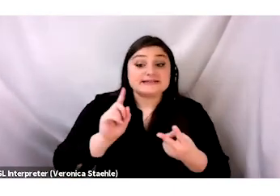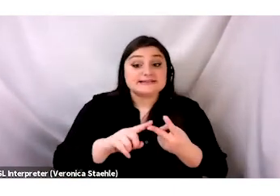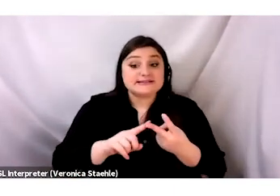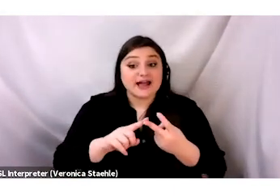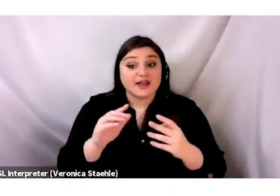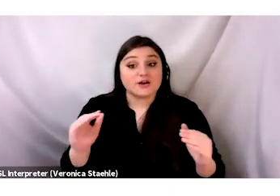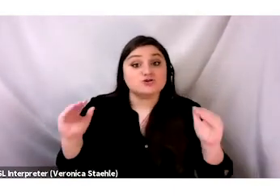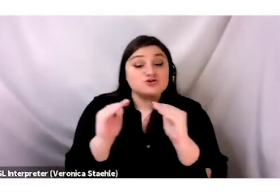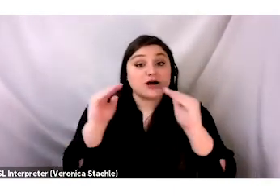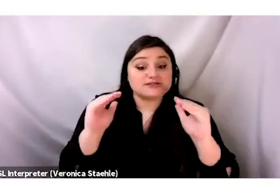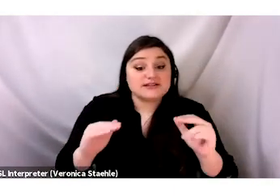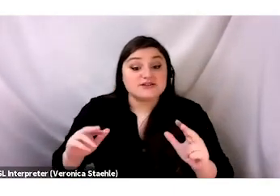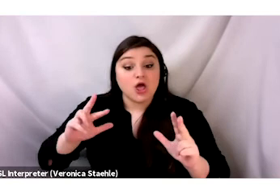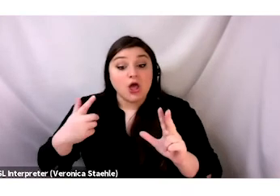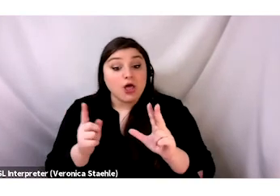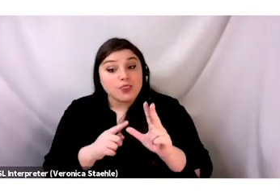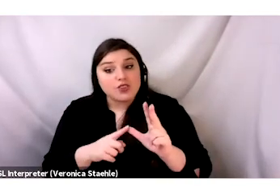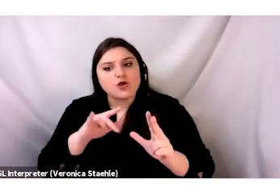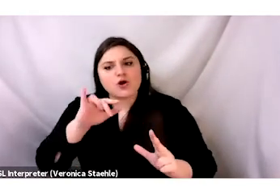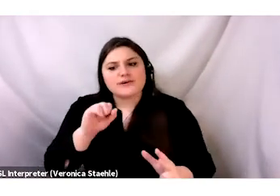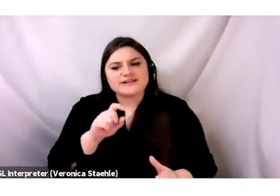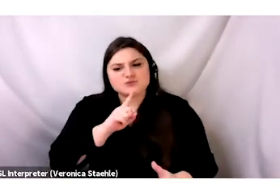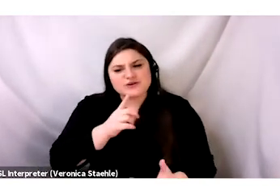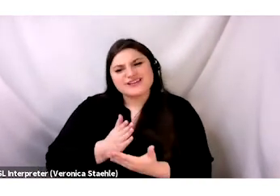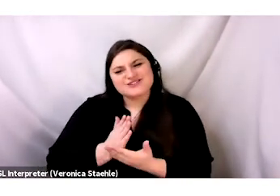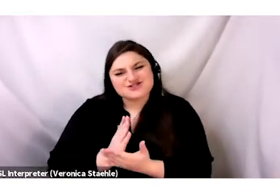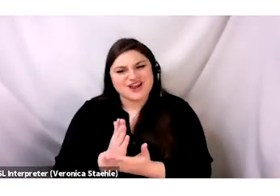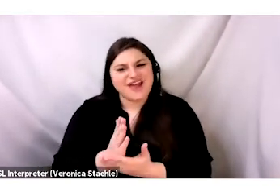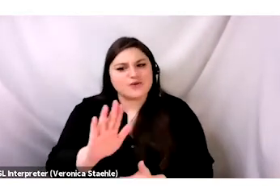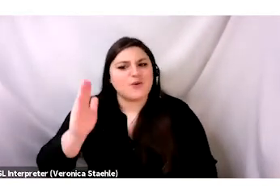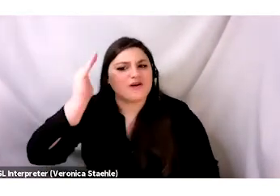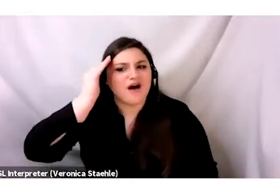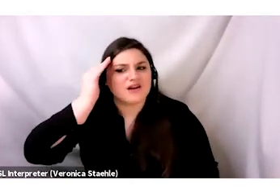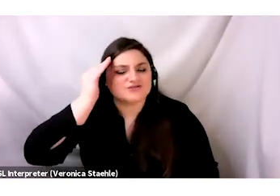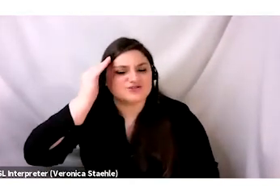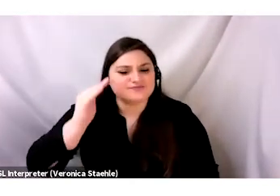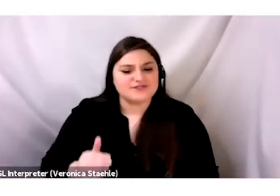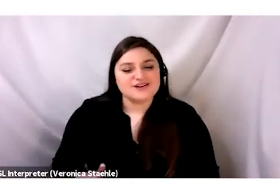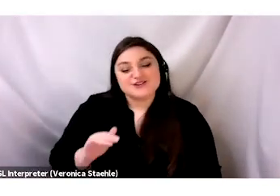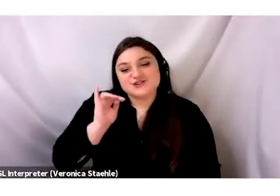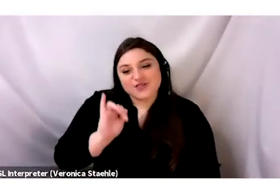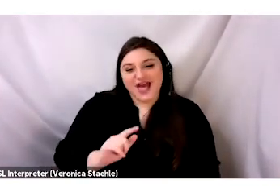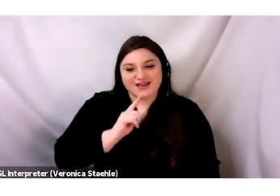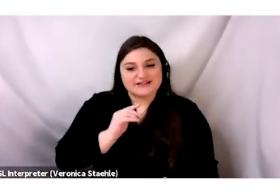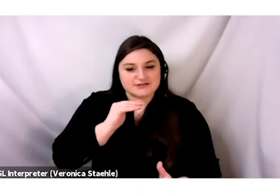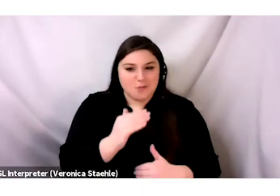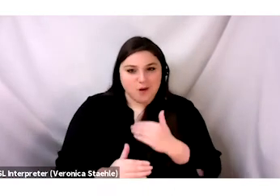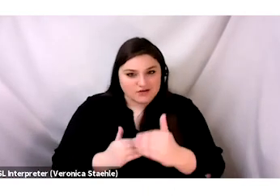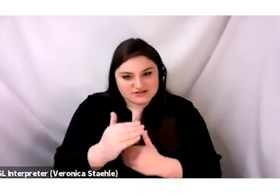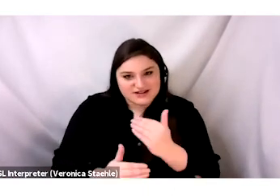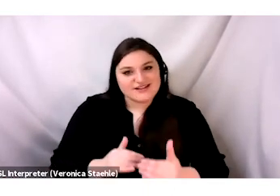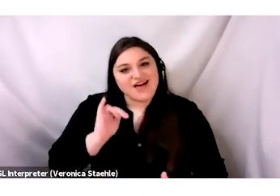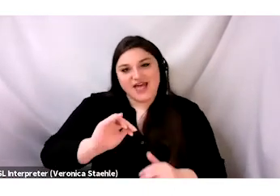justice. And the third attribute is the sincere sharing of your knowledge. So I think that is really